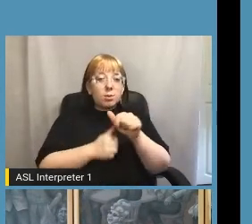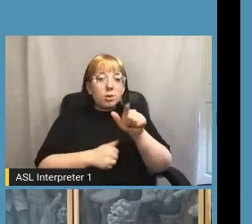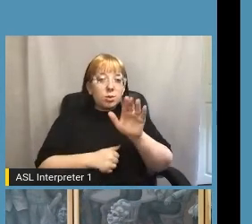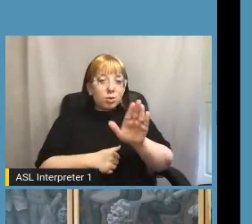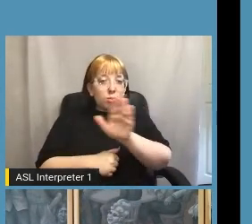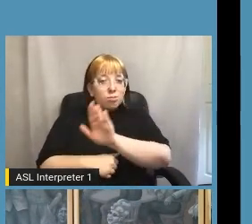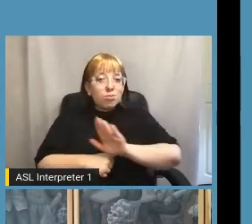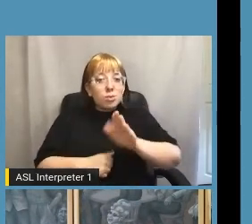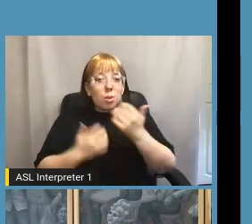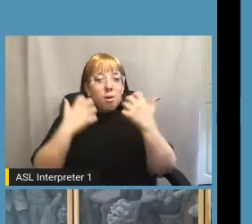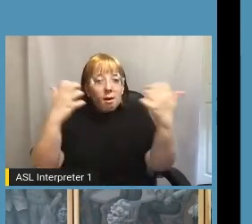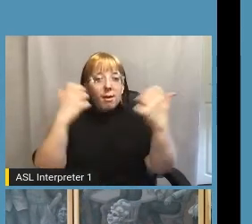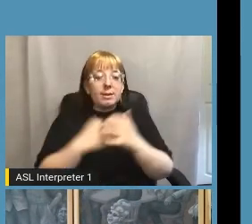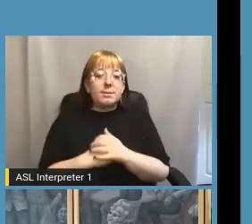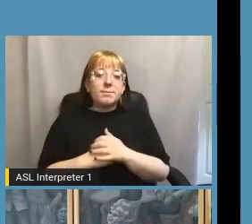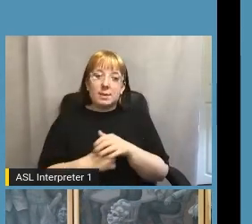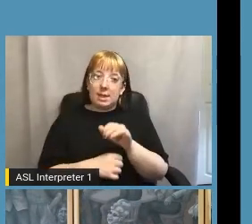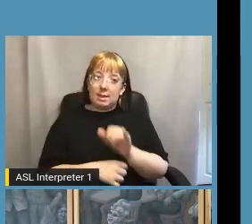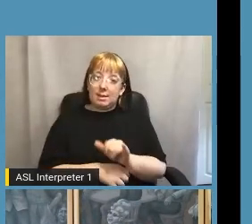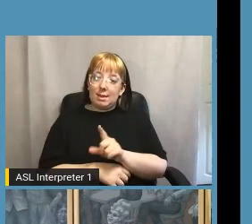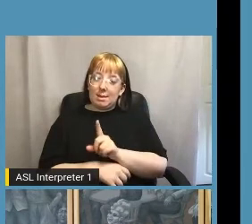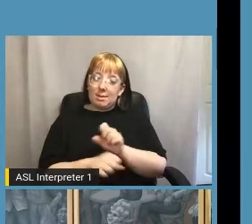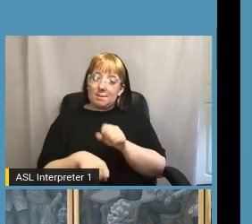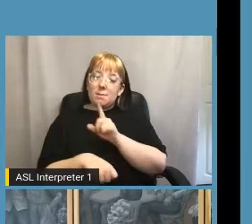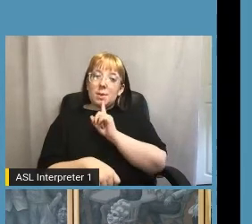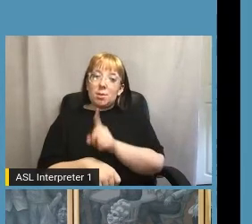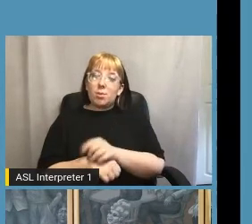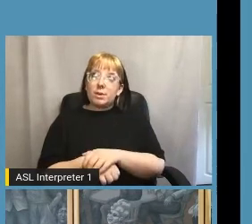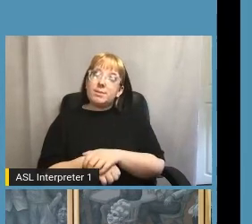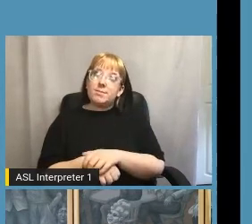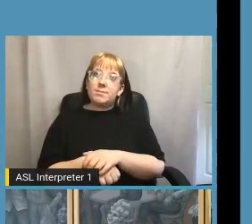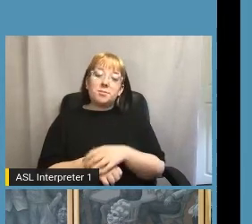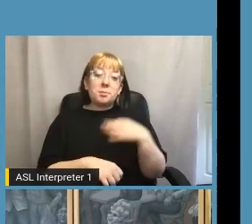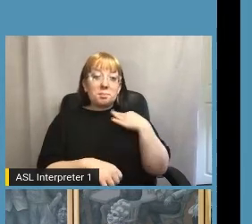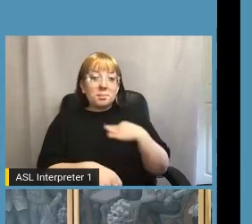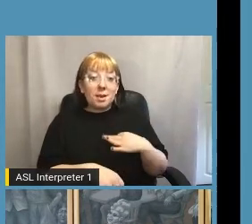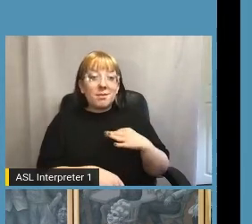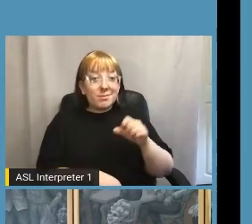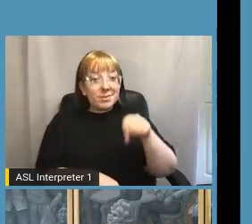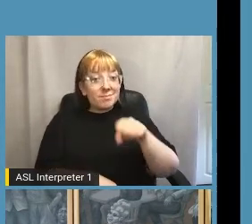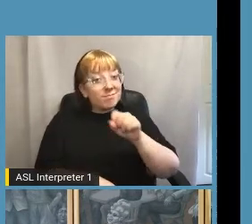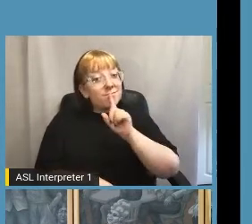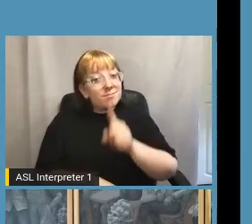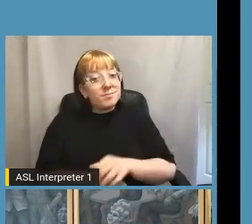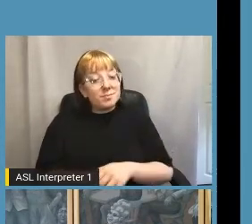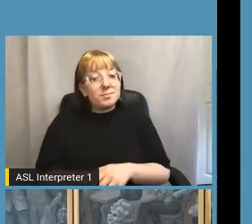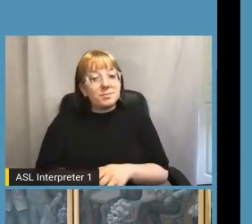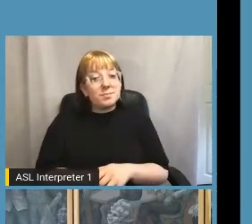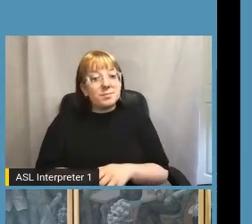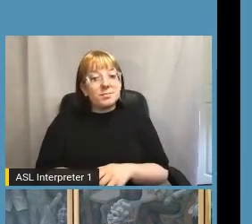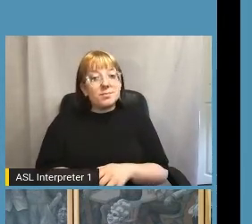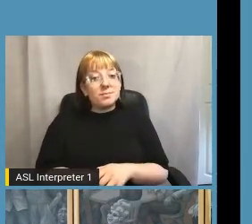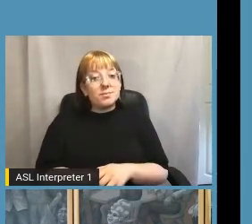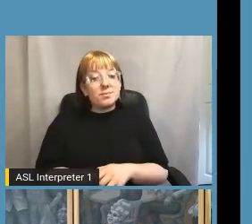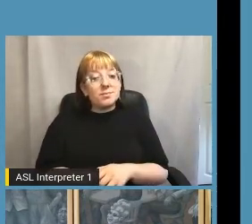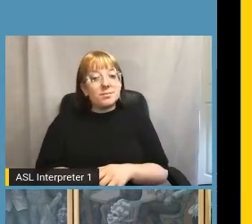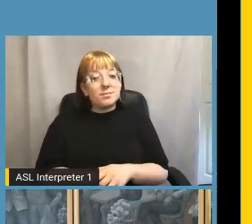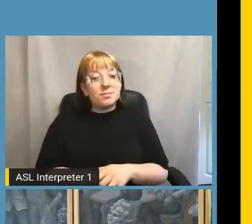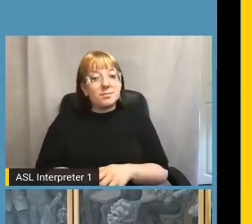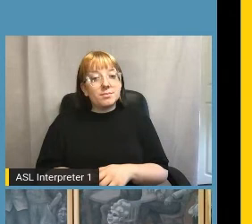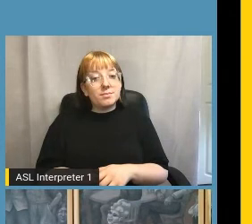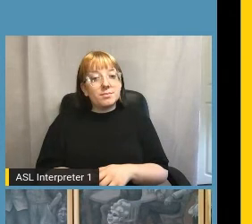And that can be a real benefit for you in playing to your strengths.